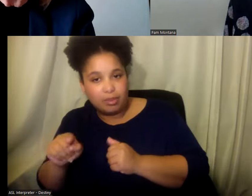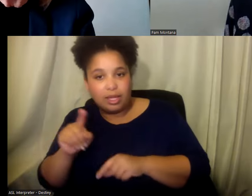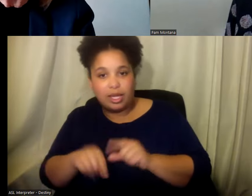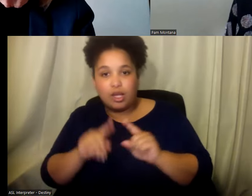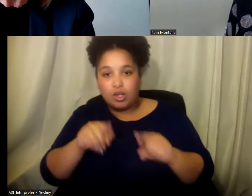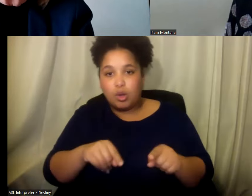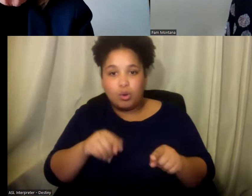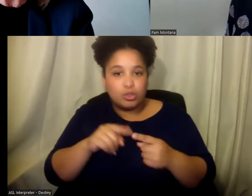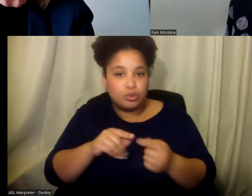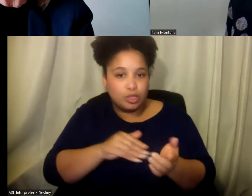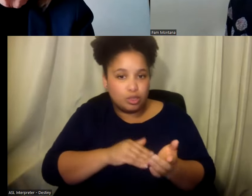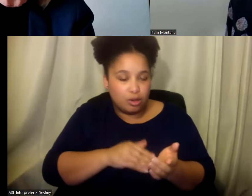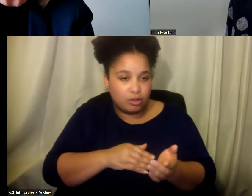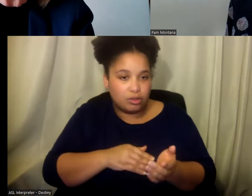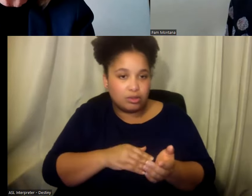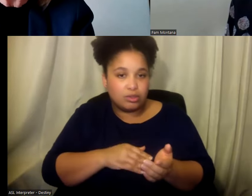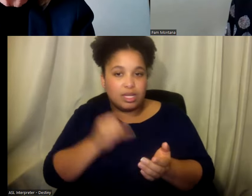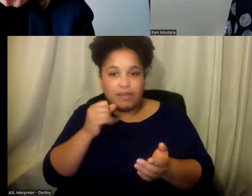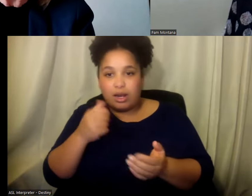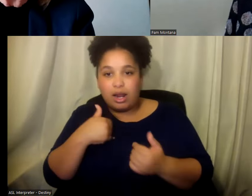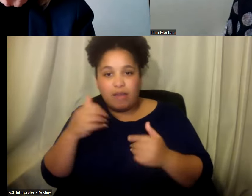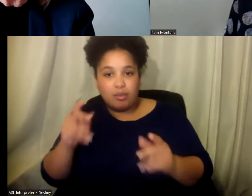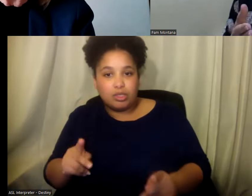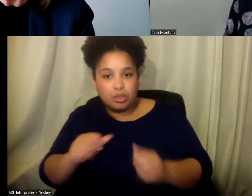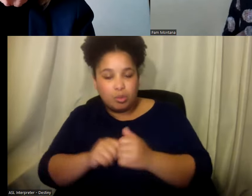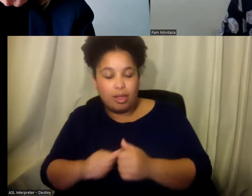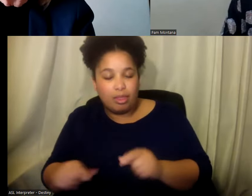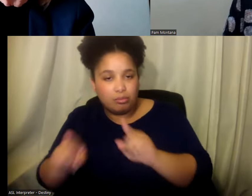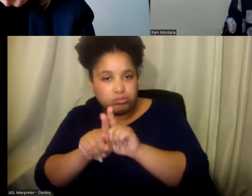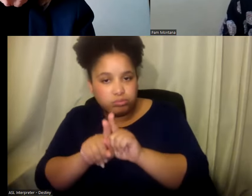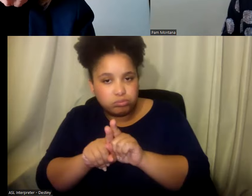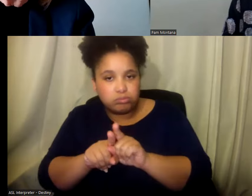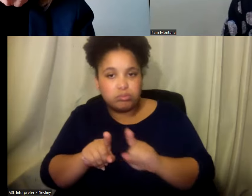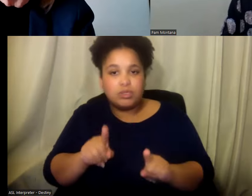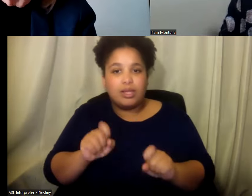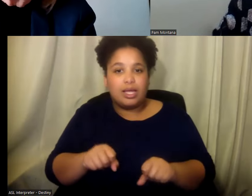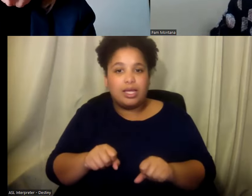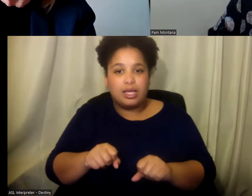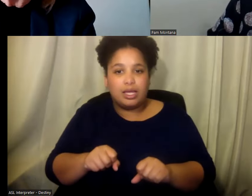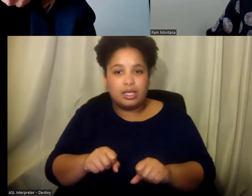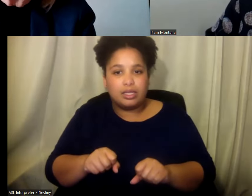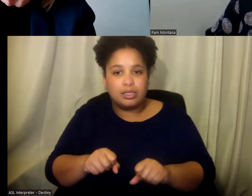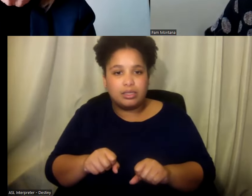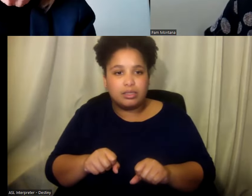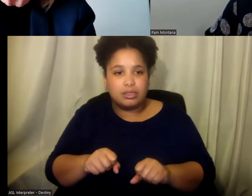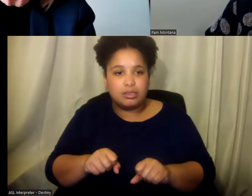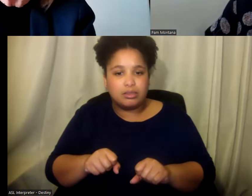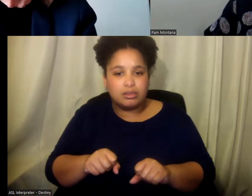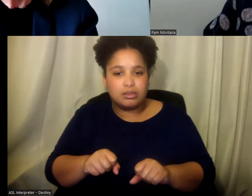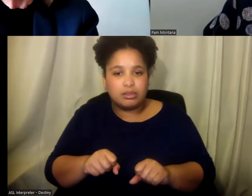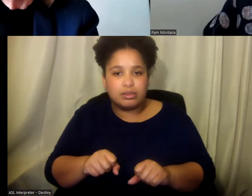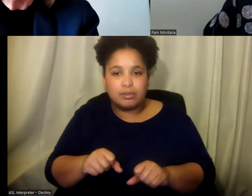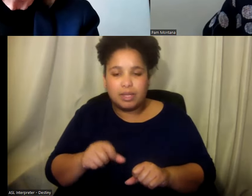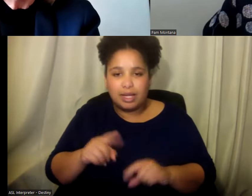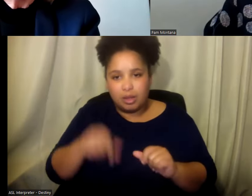to the doctor unless they have somebody that's with them, so that they can bounce back and, you know, bounce back and forth. Like I said, I don't